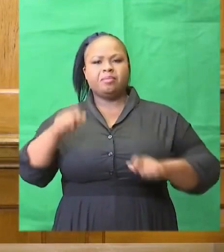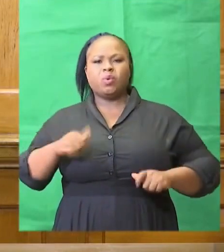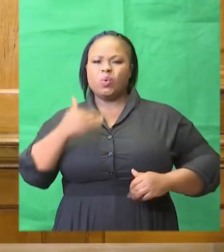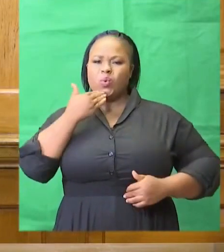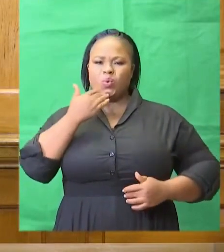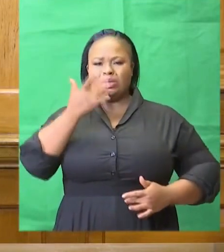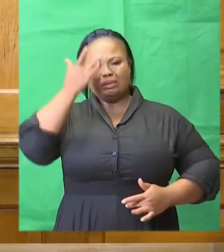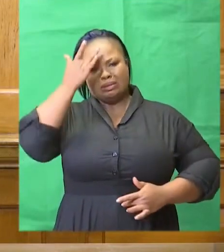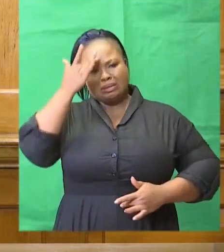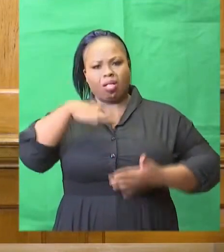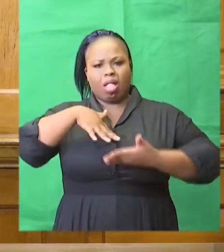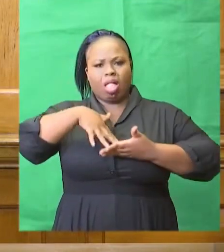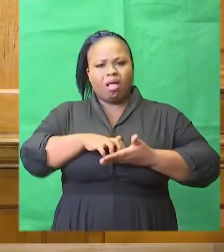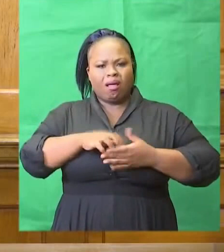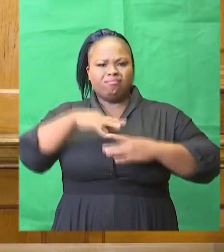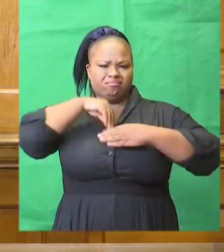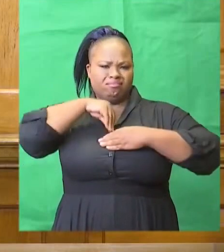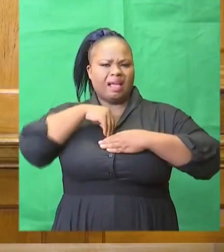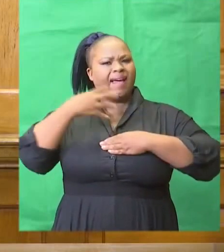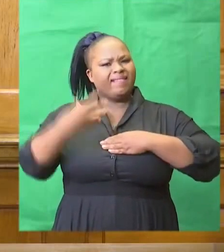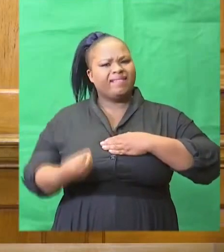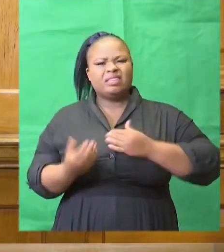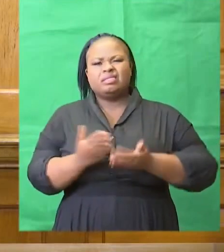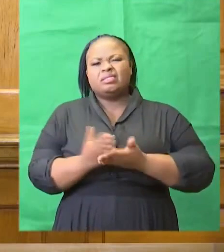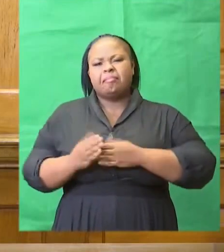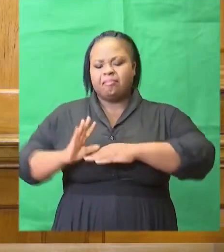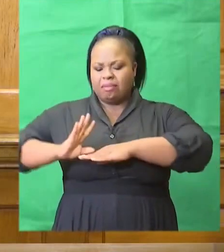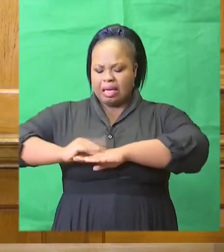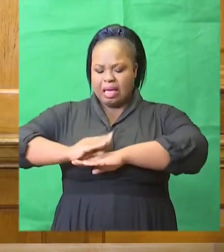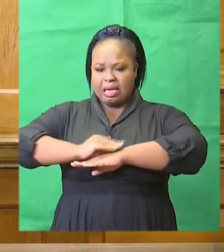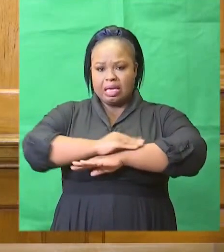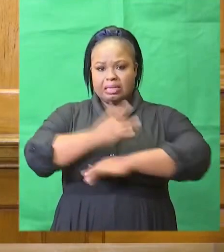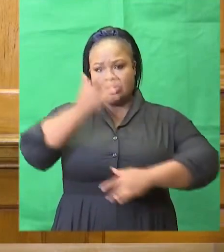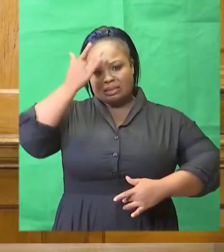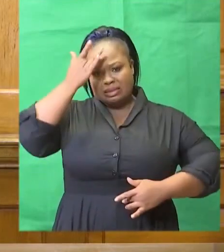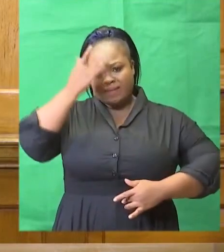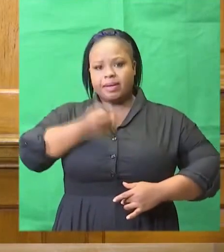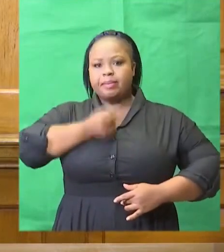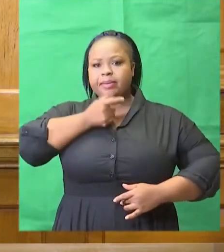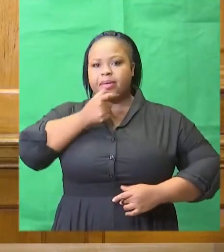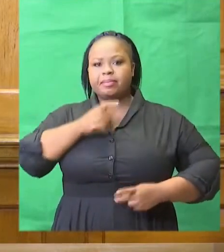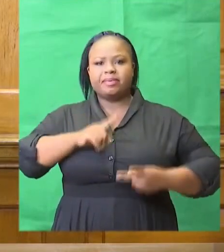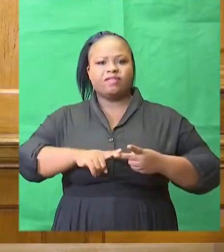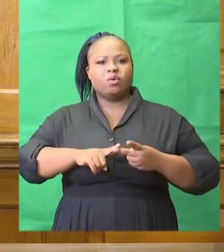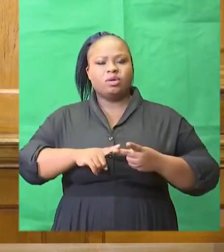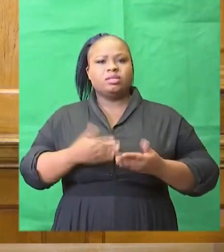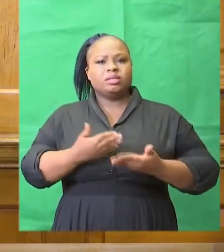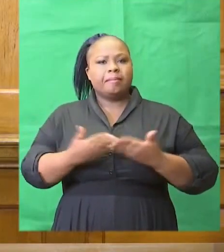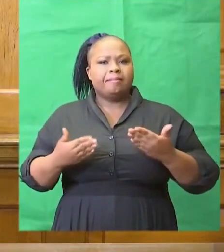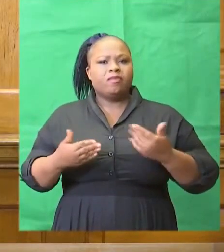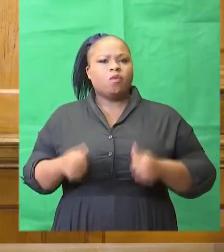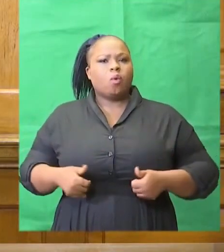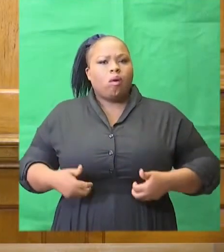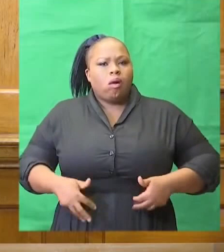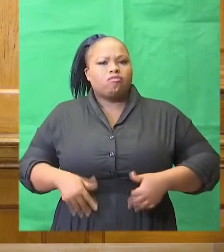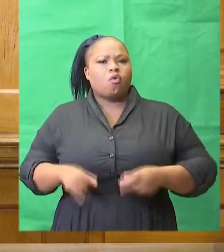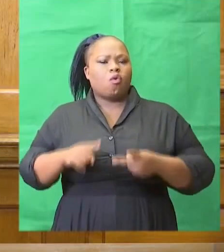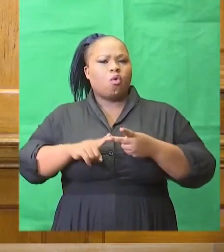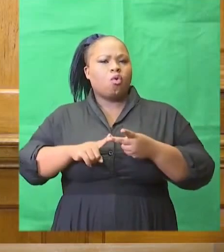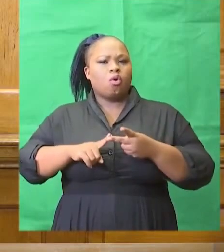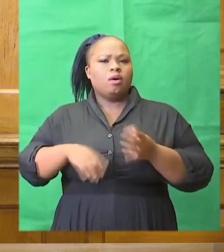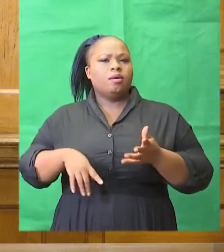immunodeficiency, such as those on cancer treatment, renal dialysis, and